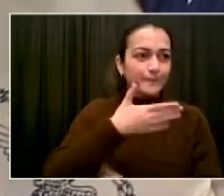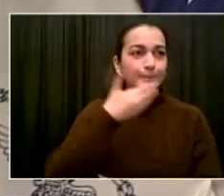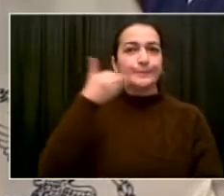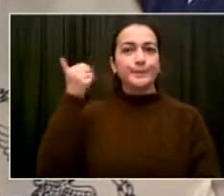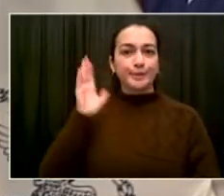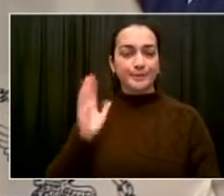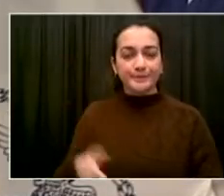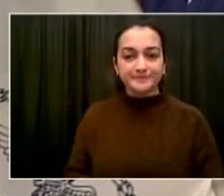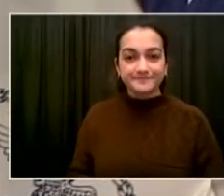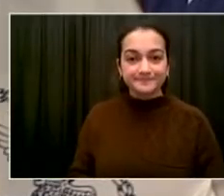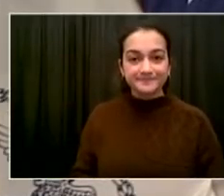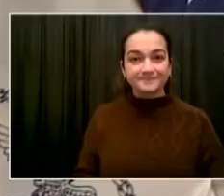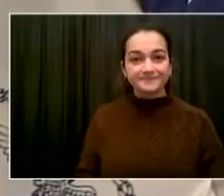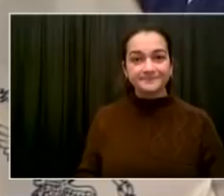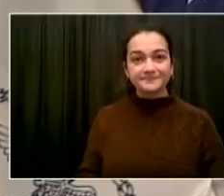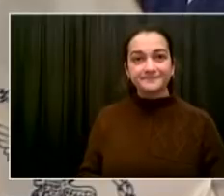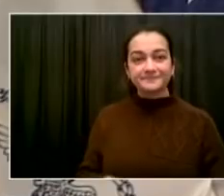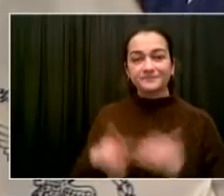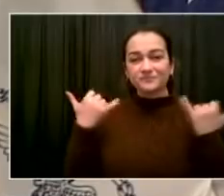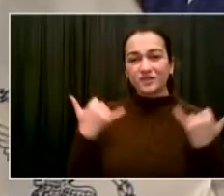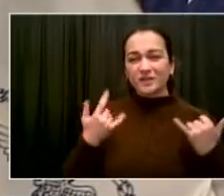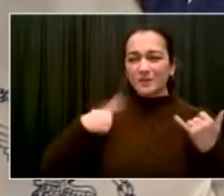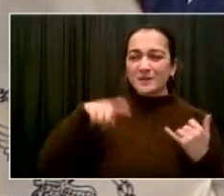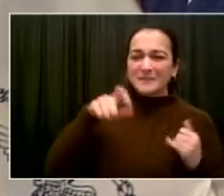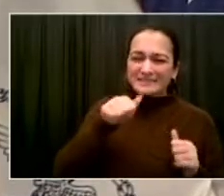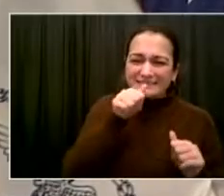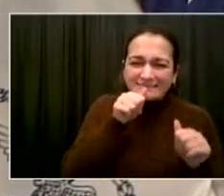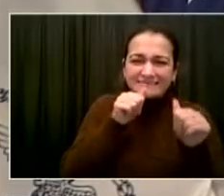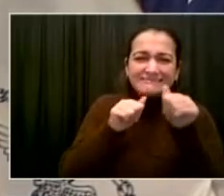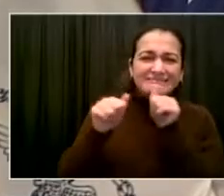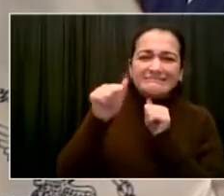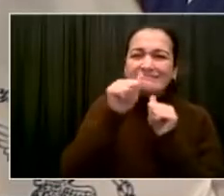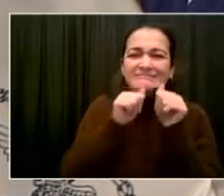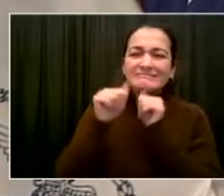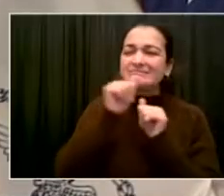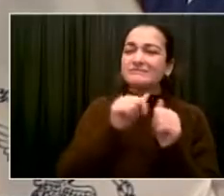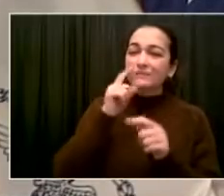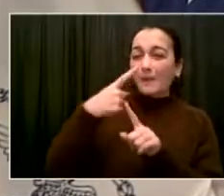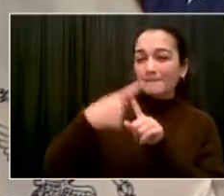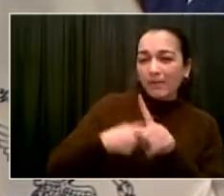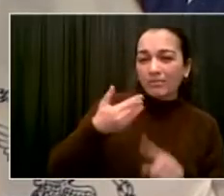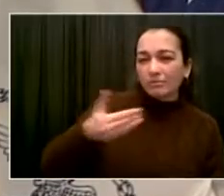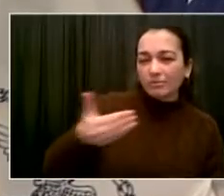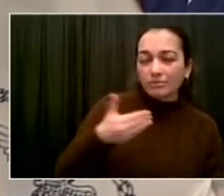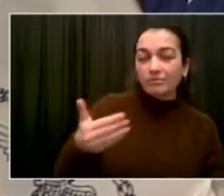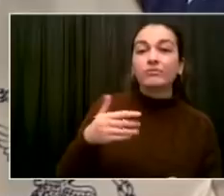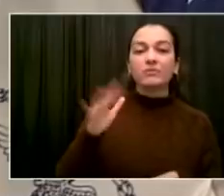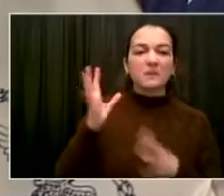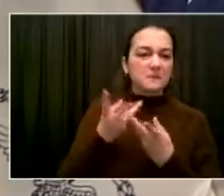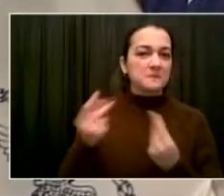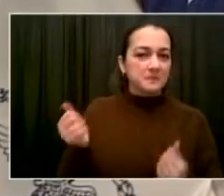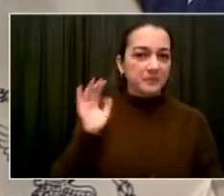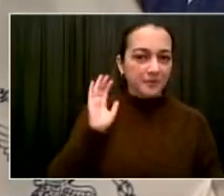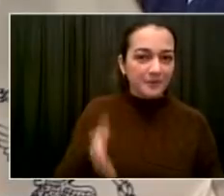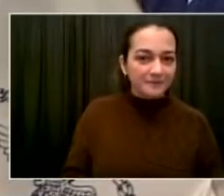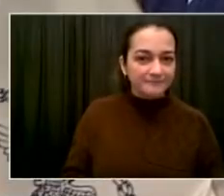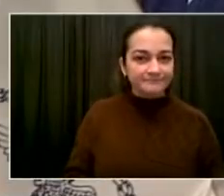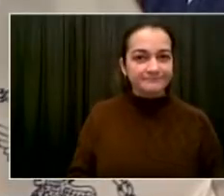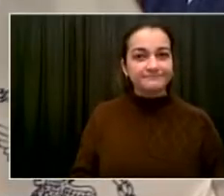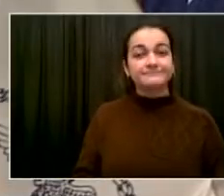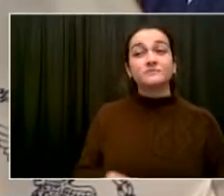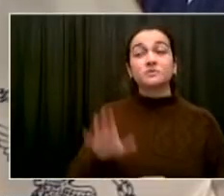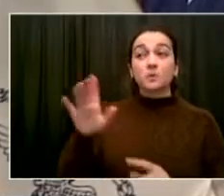weeks. So I think whatever an employer decides, I respect it. But to your underlying question about